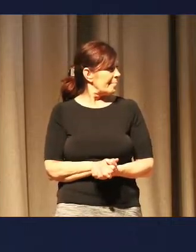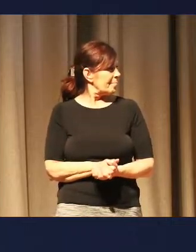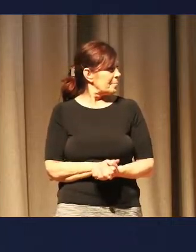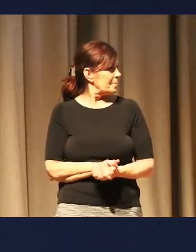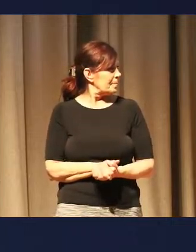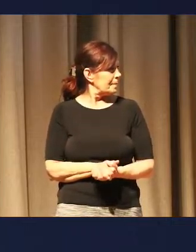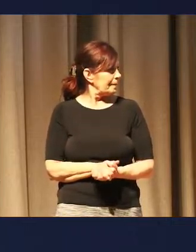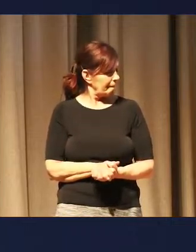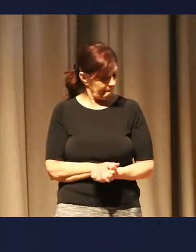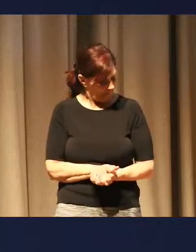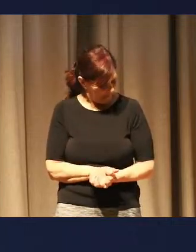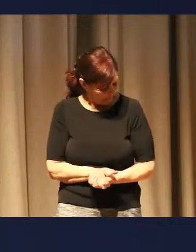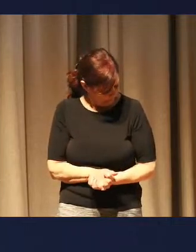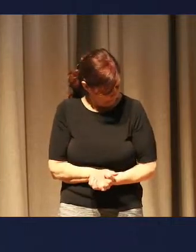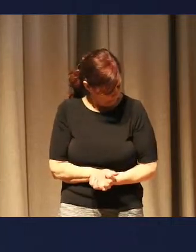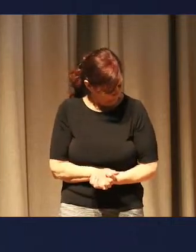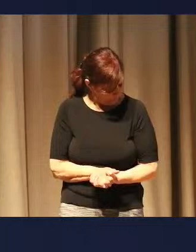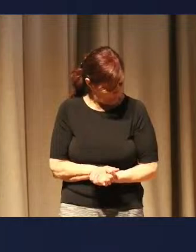Thank you.